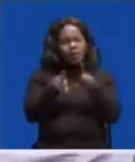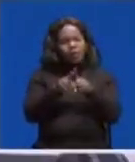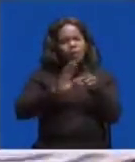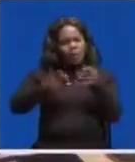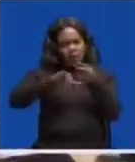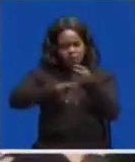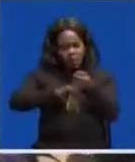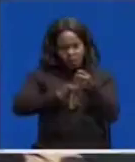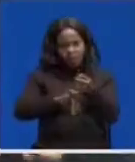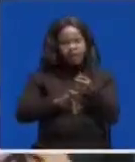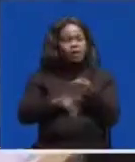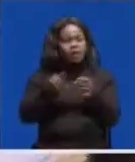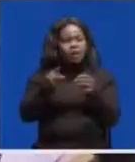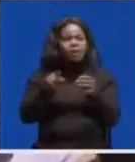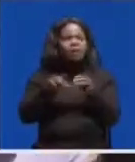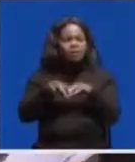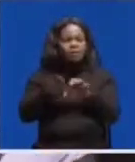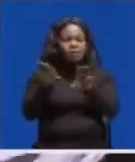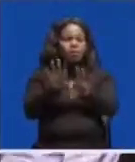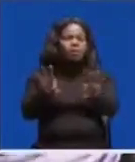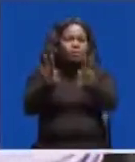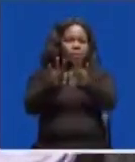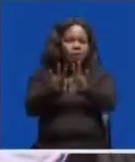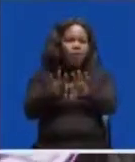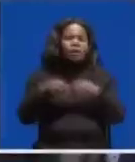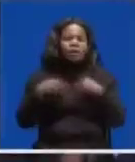of society remains a priority.